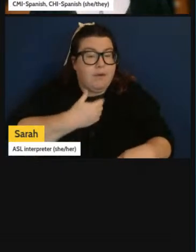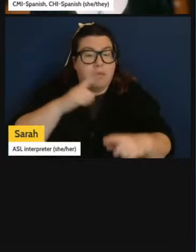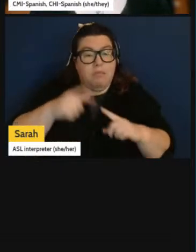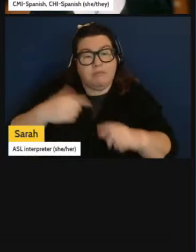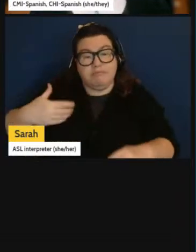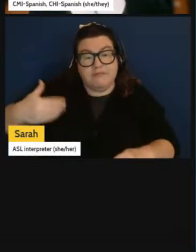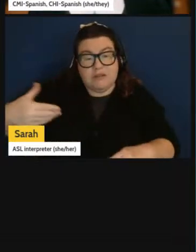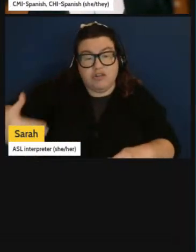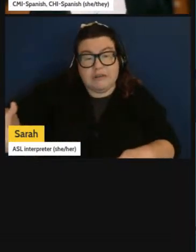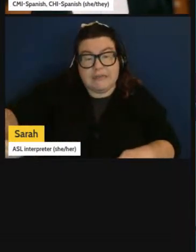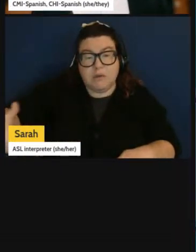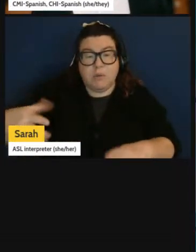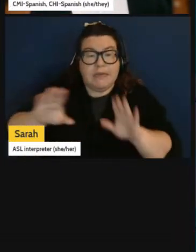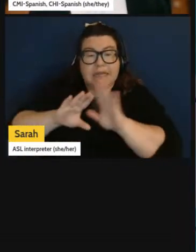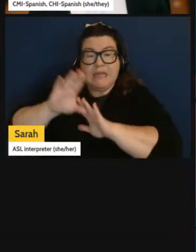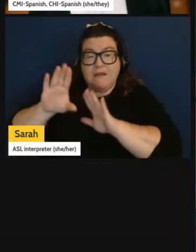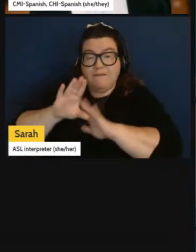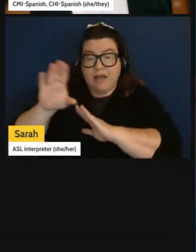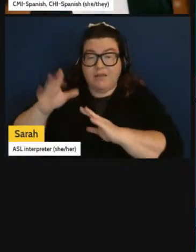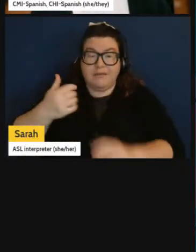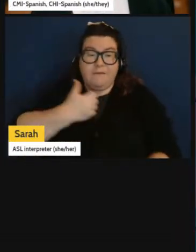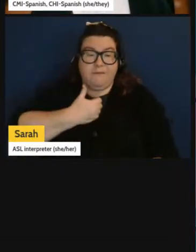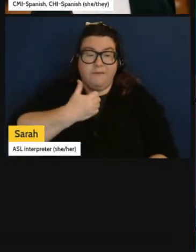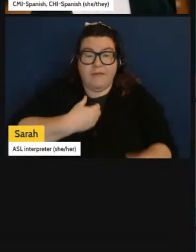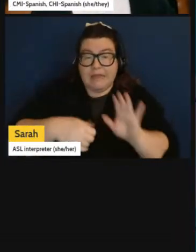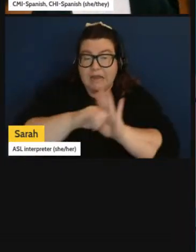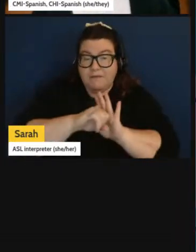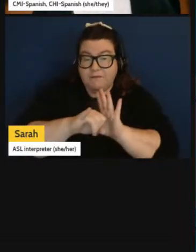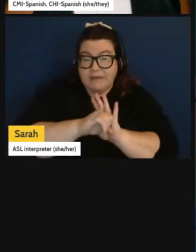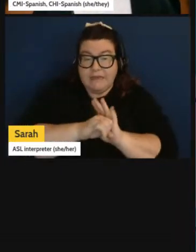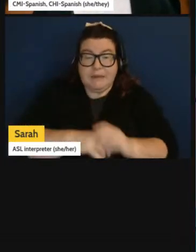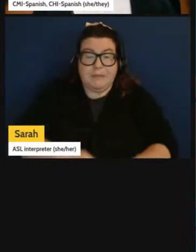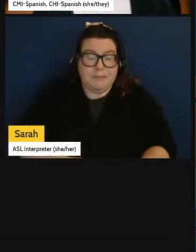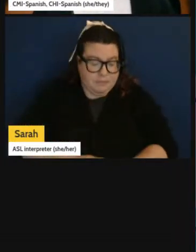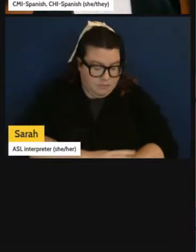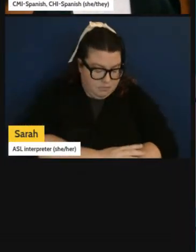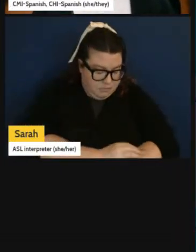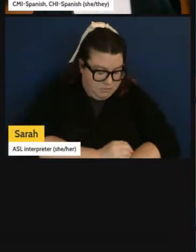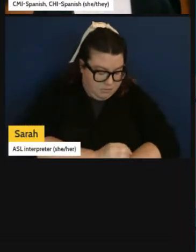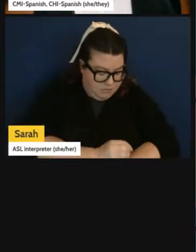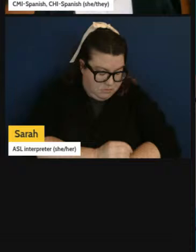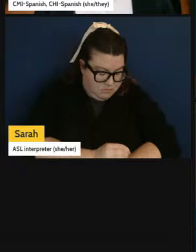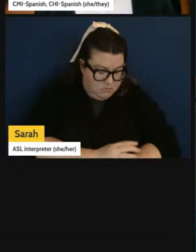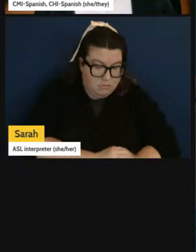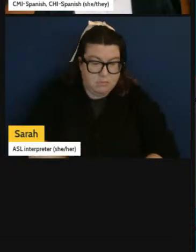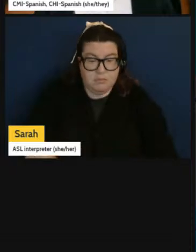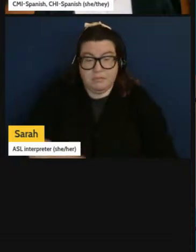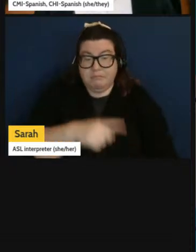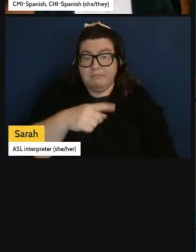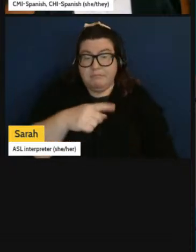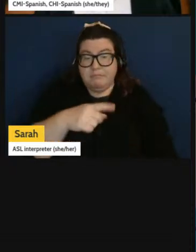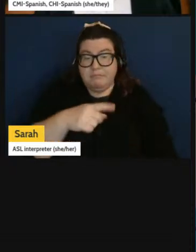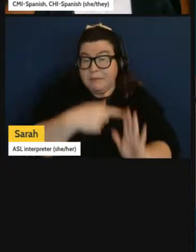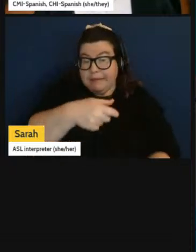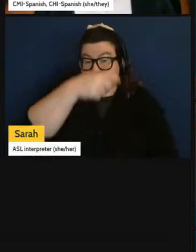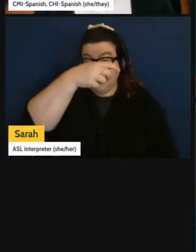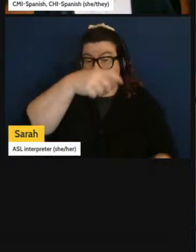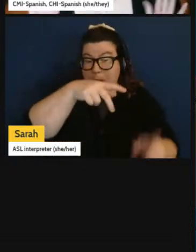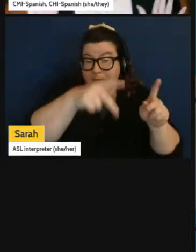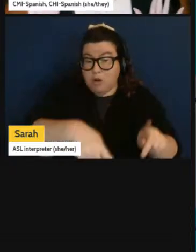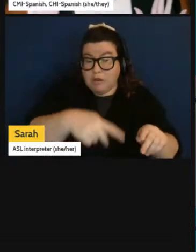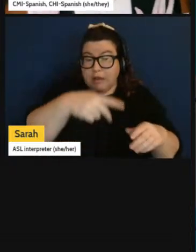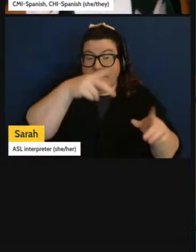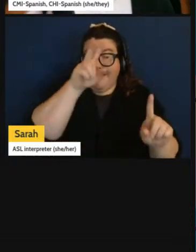point, we develop our sense of self. So this person was assigned male at birth, and the doctor said,